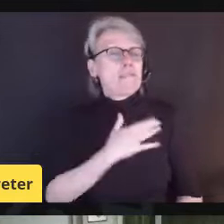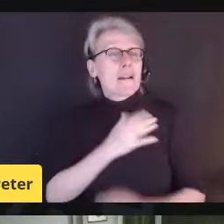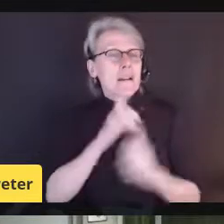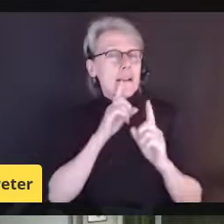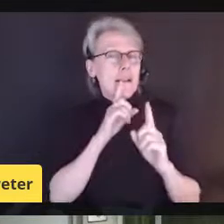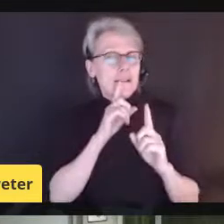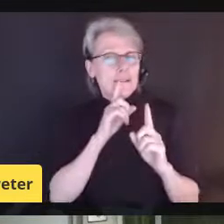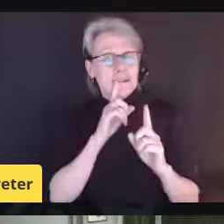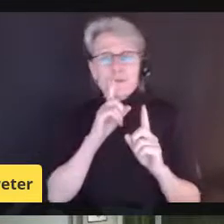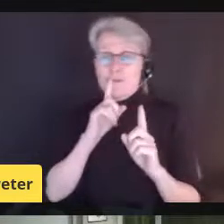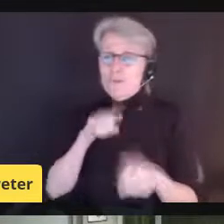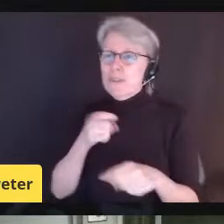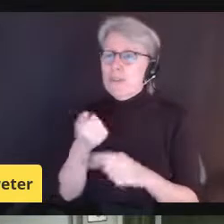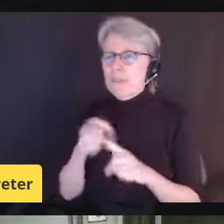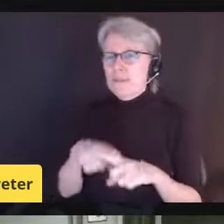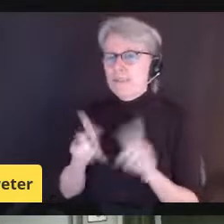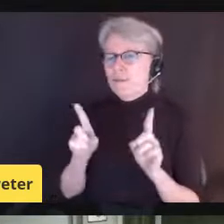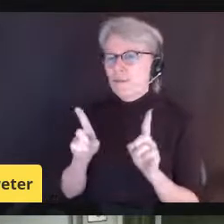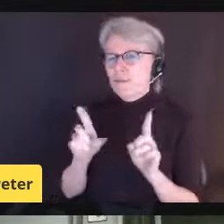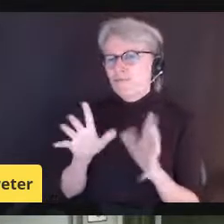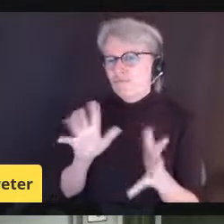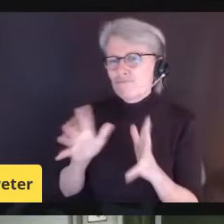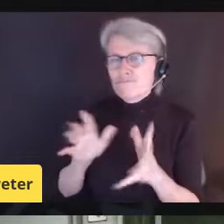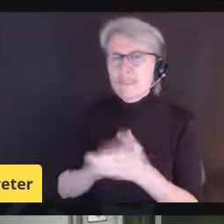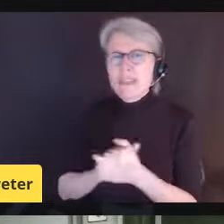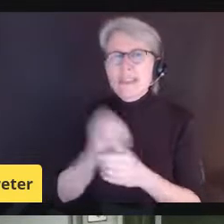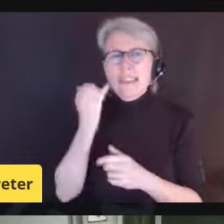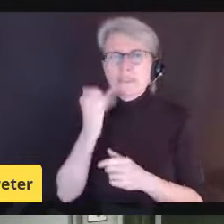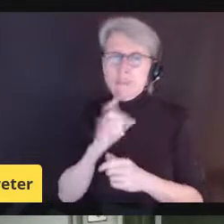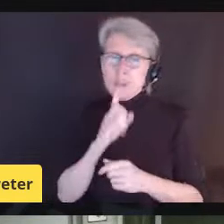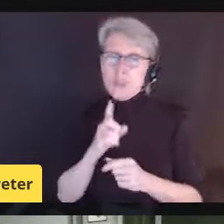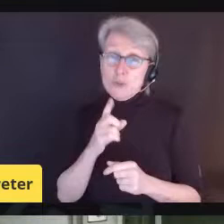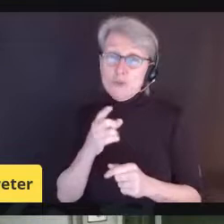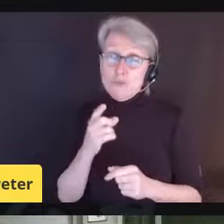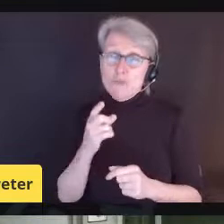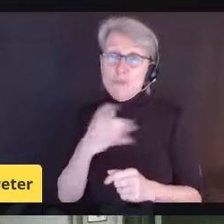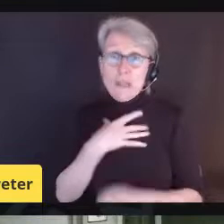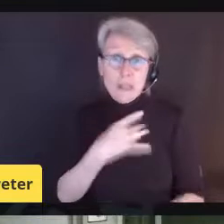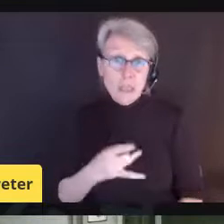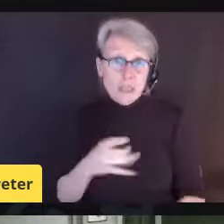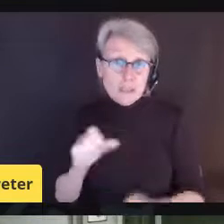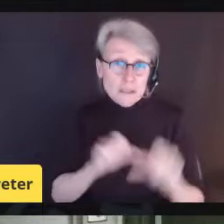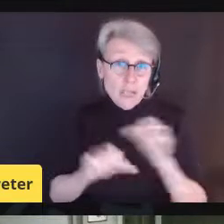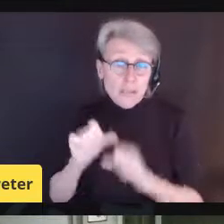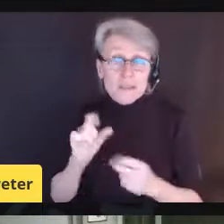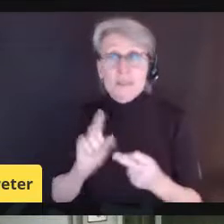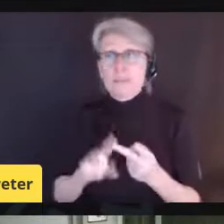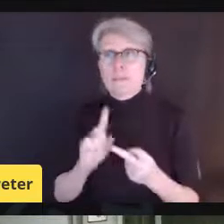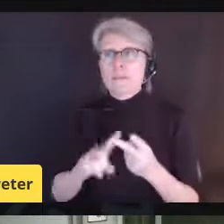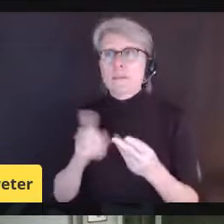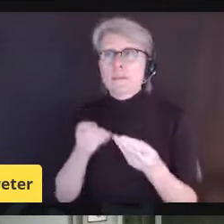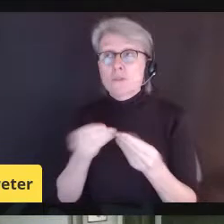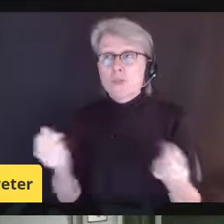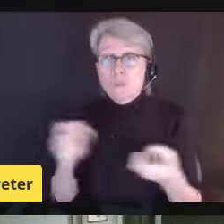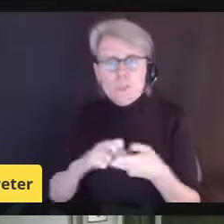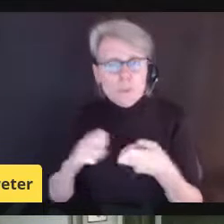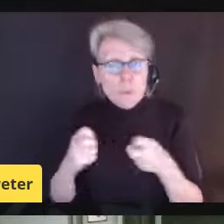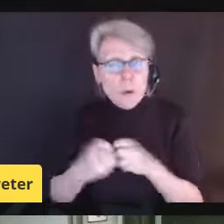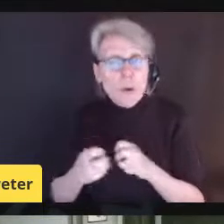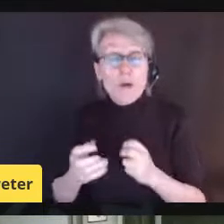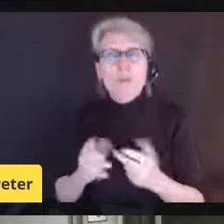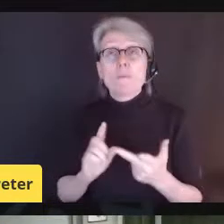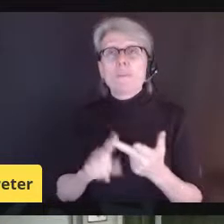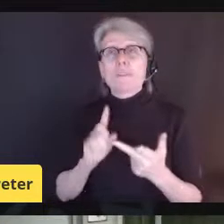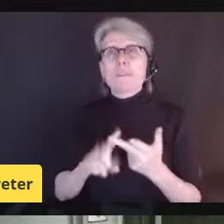maybe with a twist. First of all, know if you really do like science and do you like solving problems and are you interested in